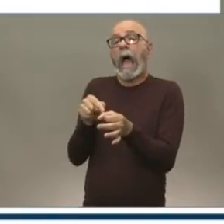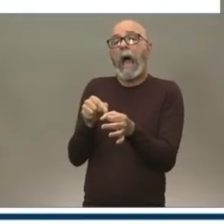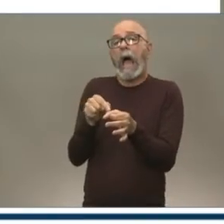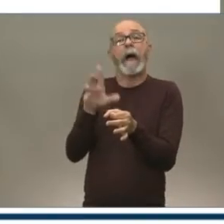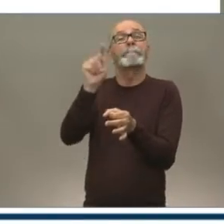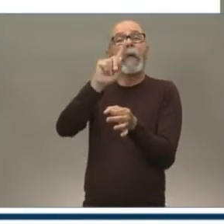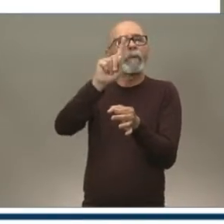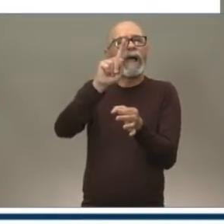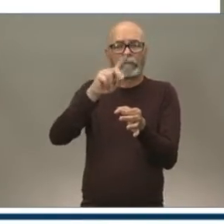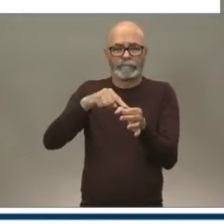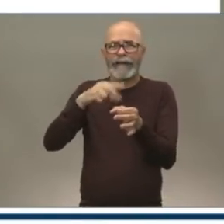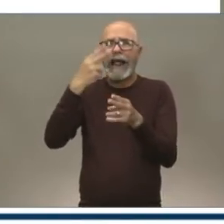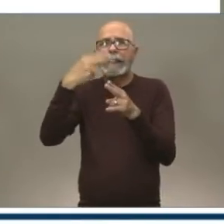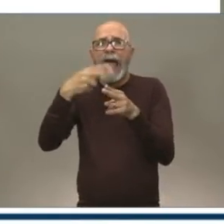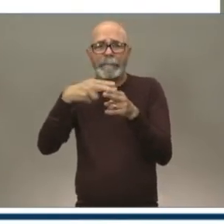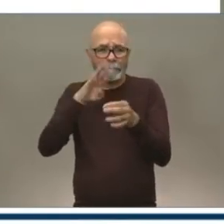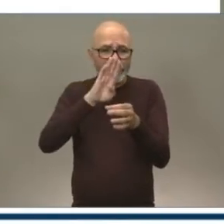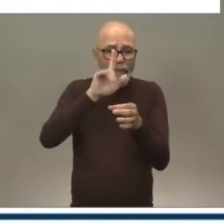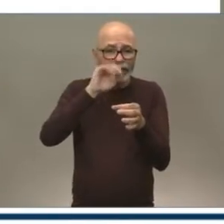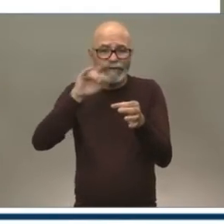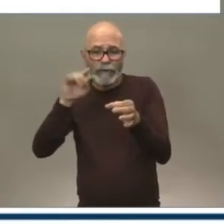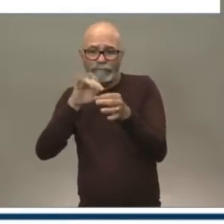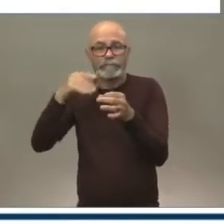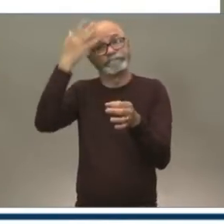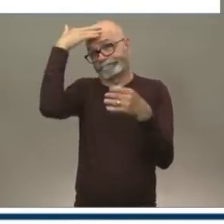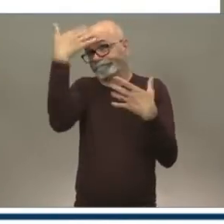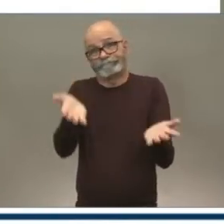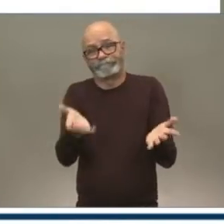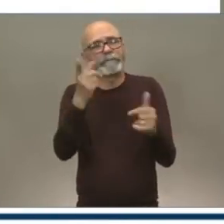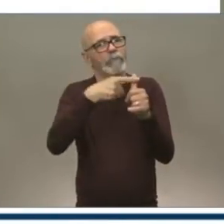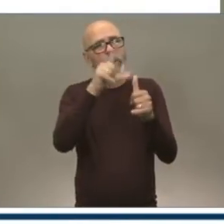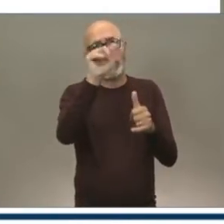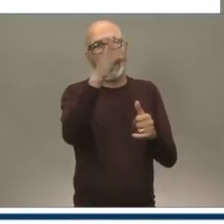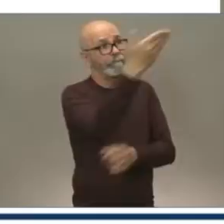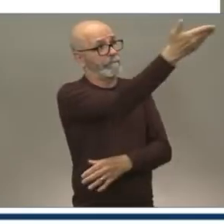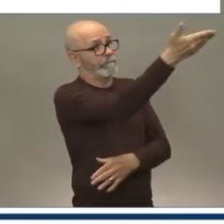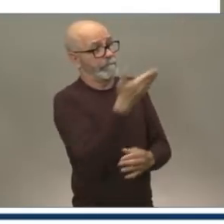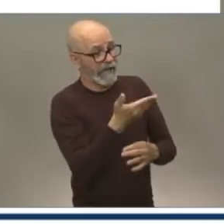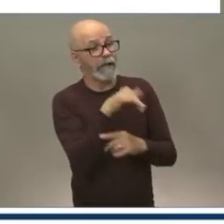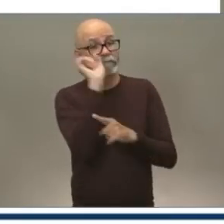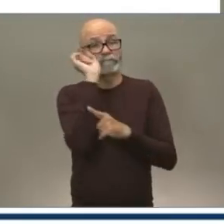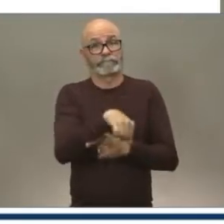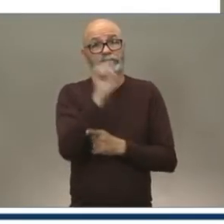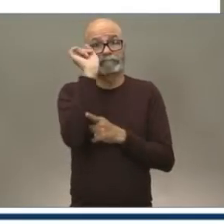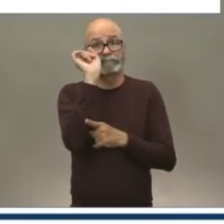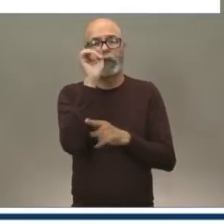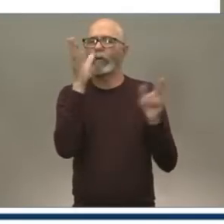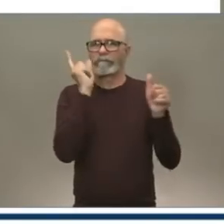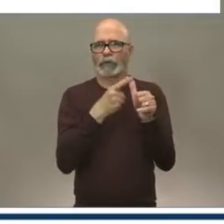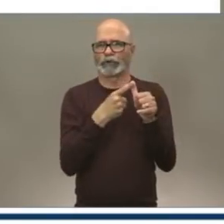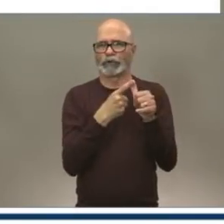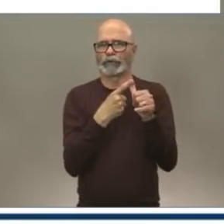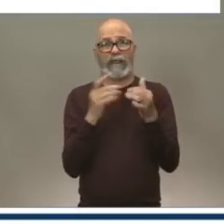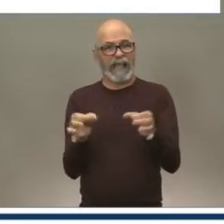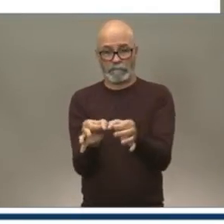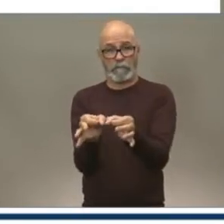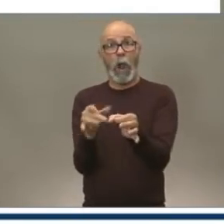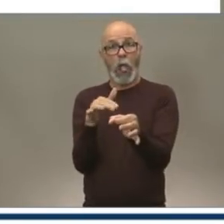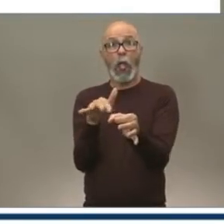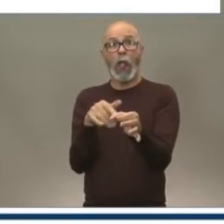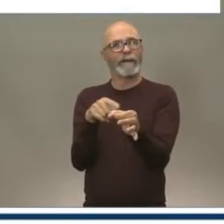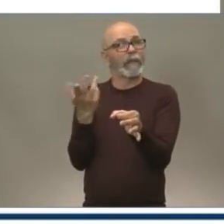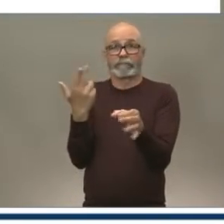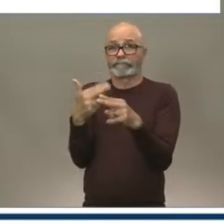it. But what I'm saying is now moving forward, we can anticipate that any case that today we announced 6 new cases.